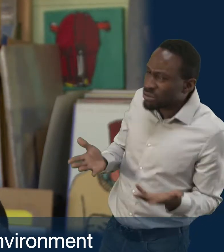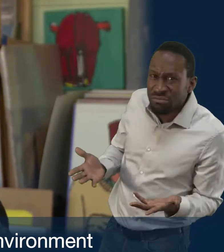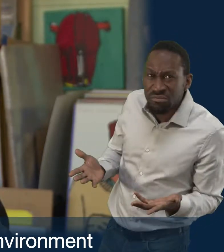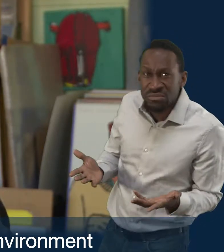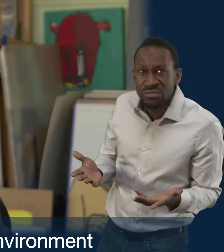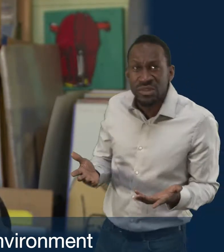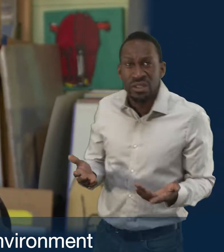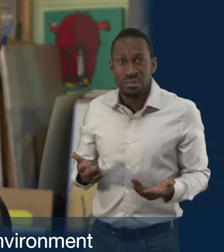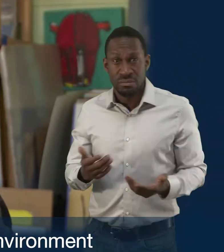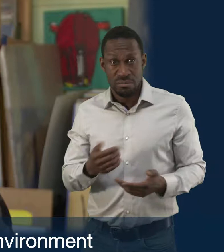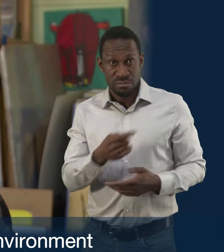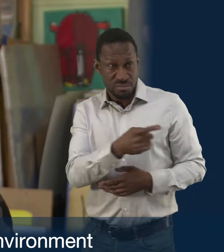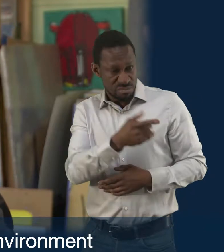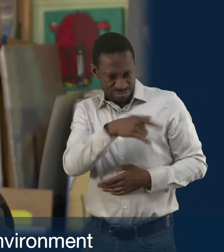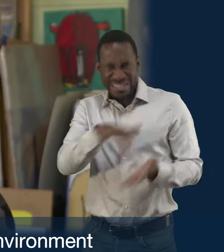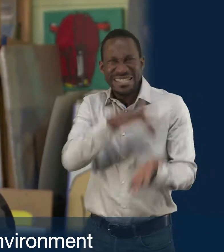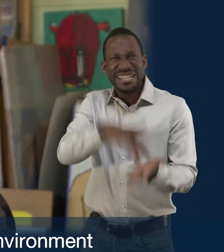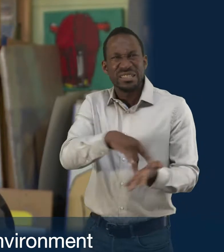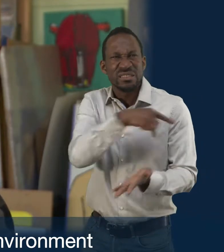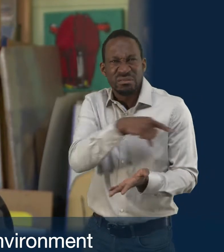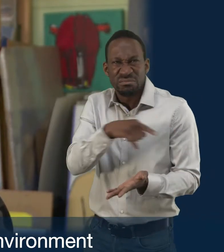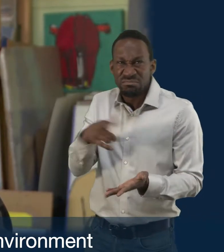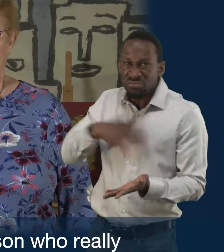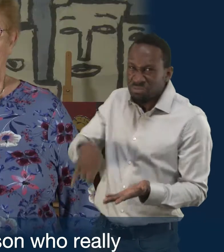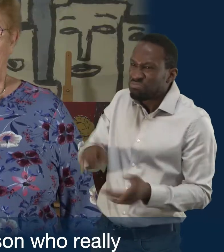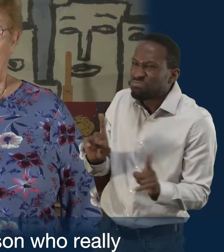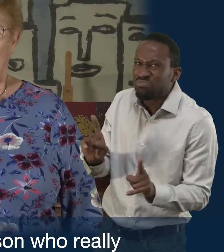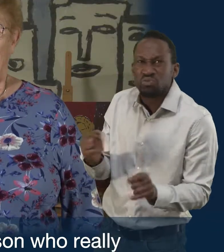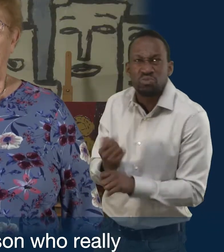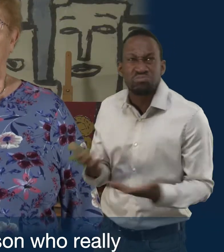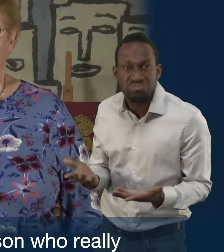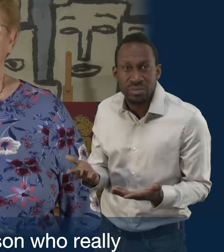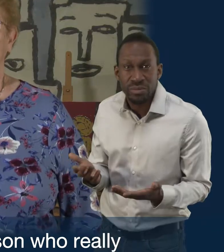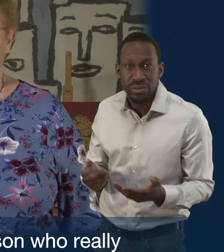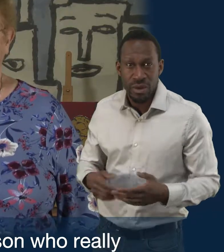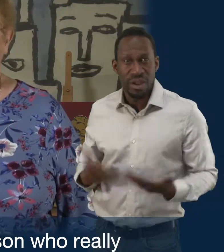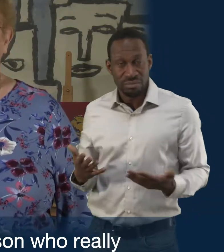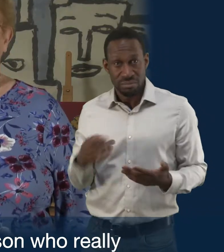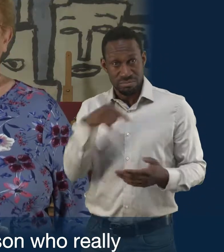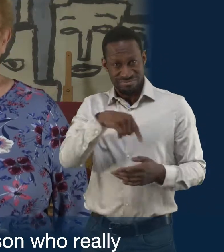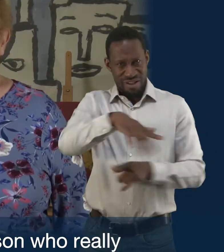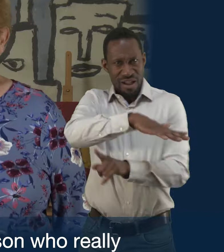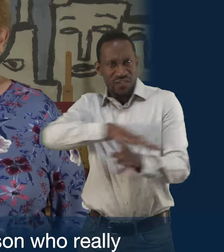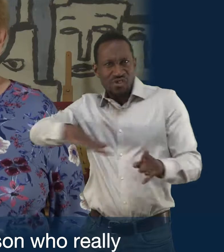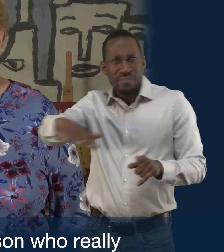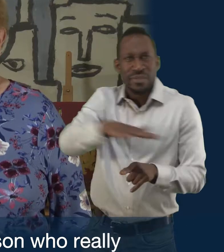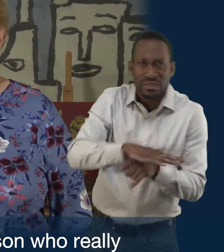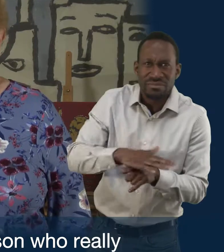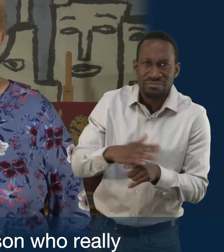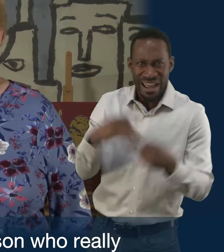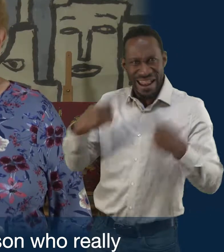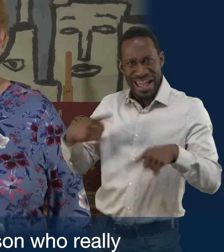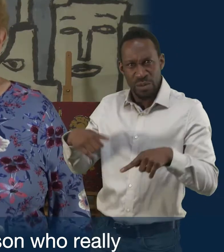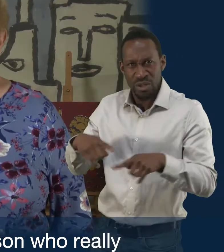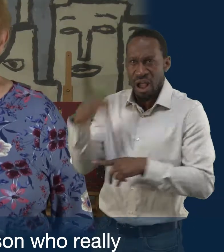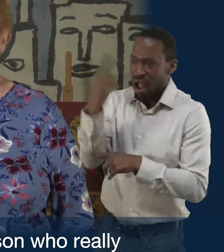that enabled the art group to start. At the beginning, the person that really